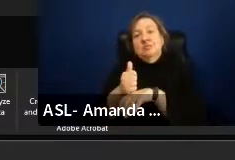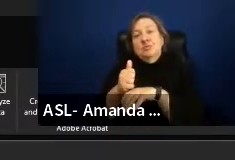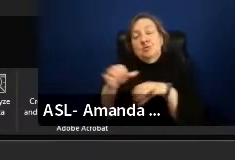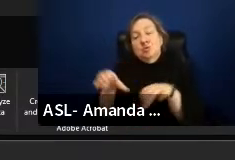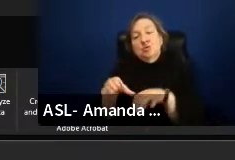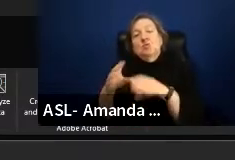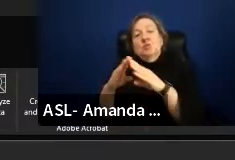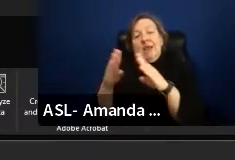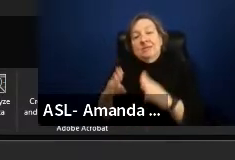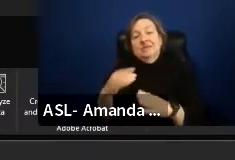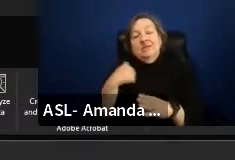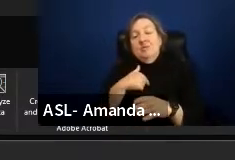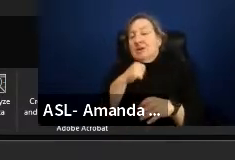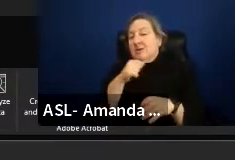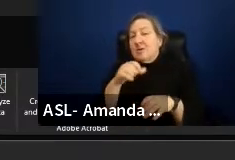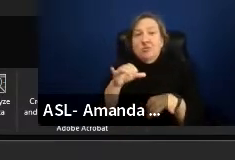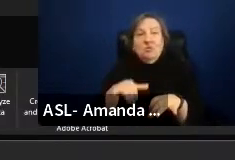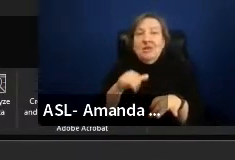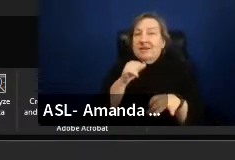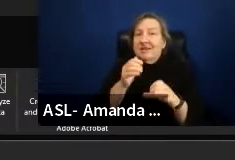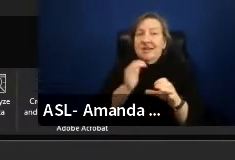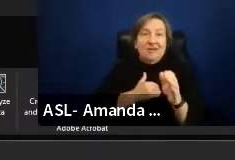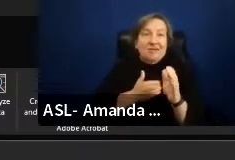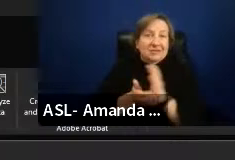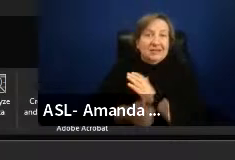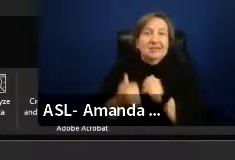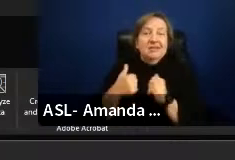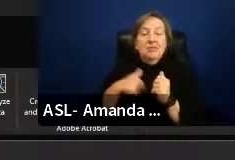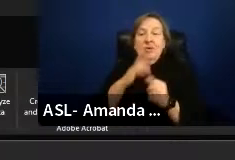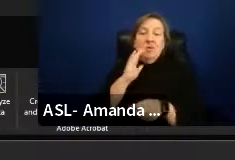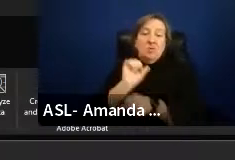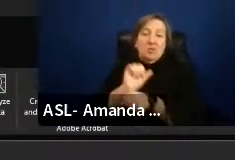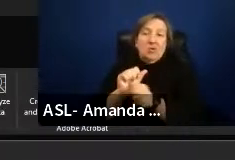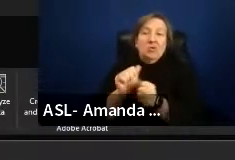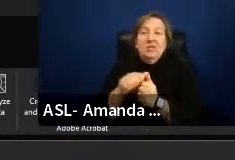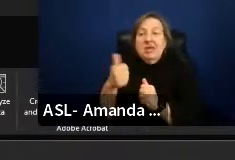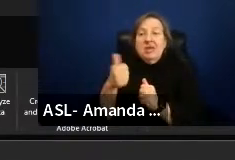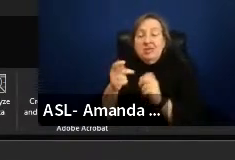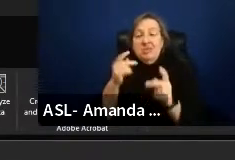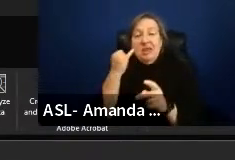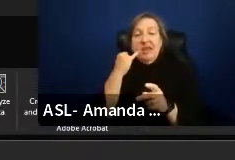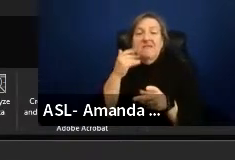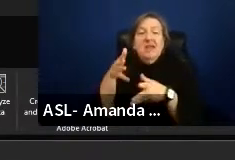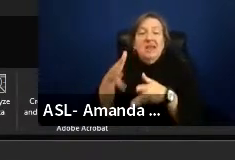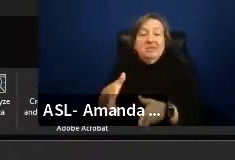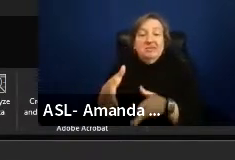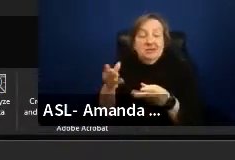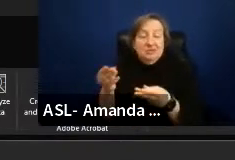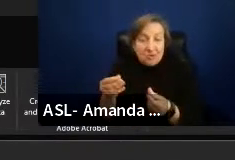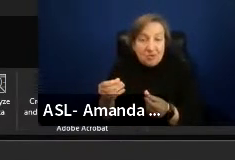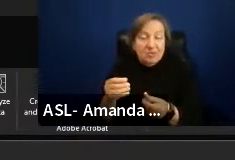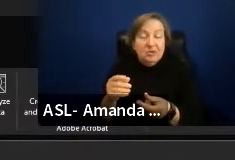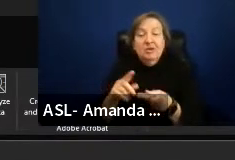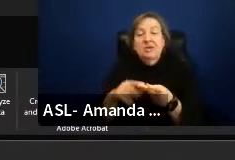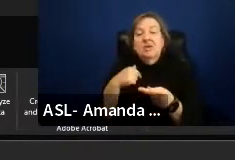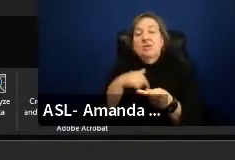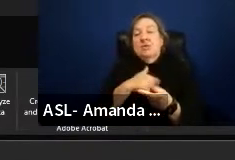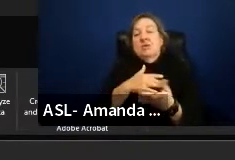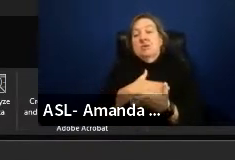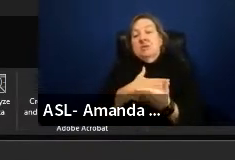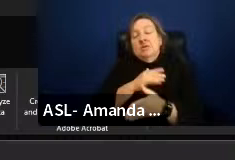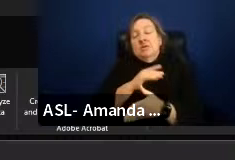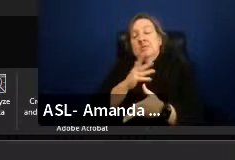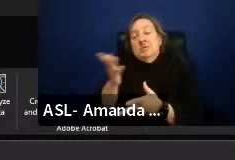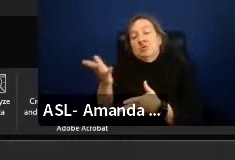do it. It's not in our skill set. We will work with others if there's excess property. We're more than willing to